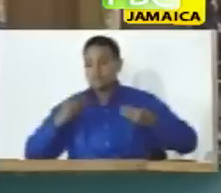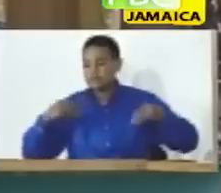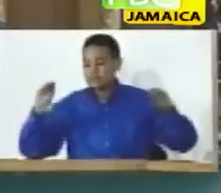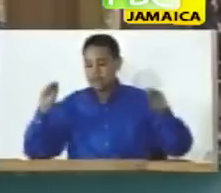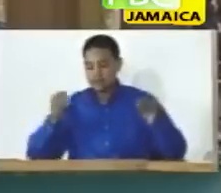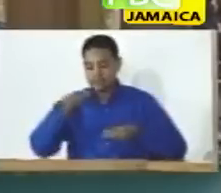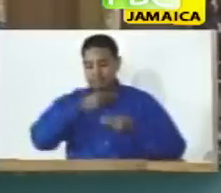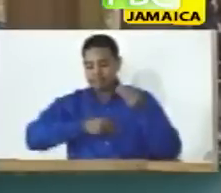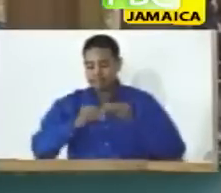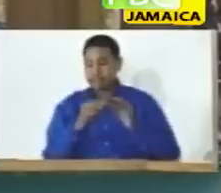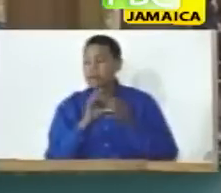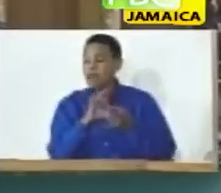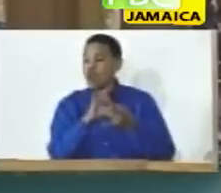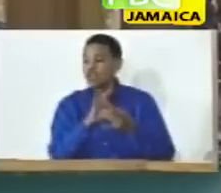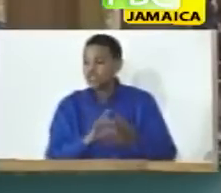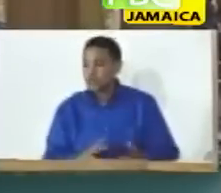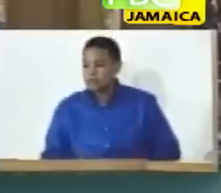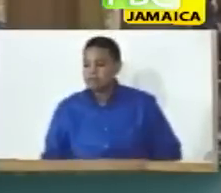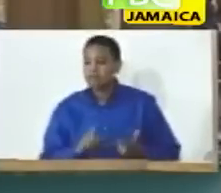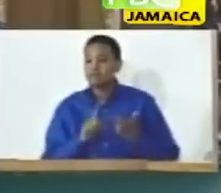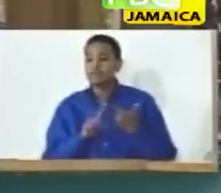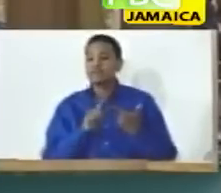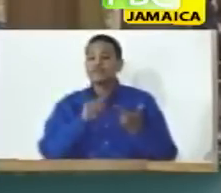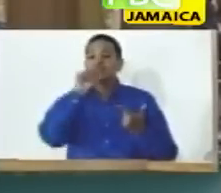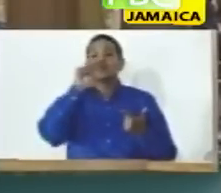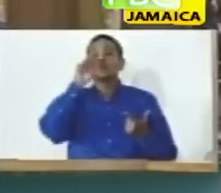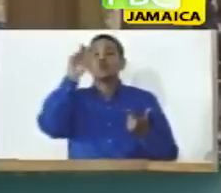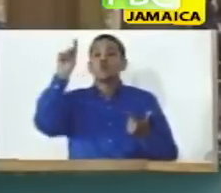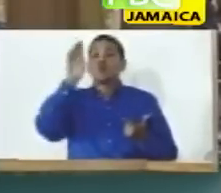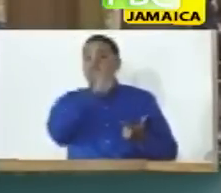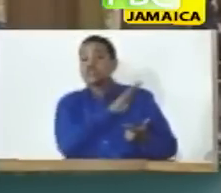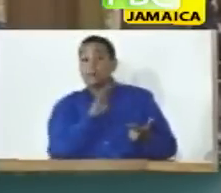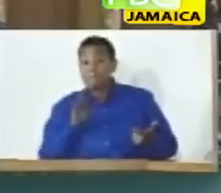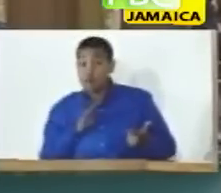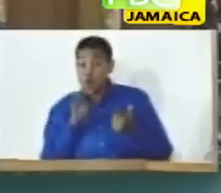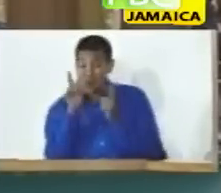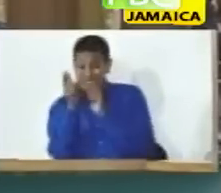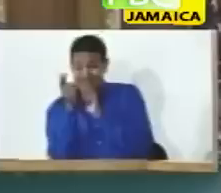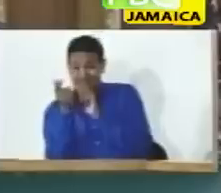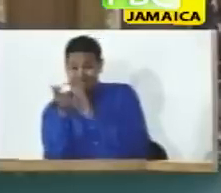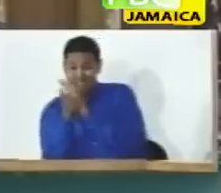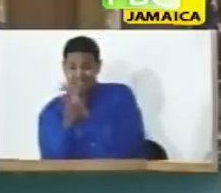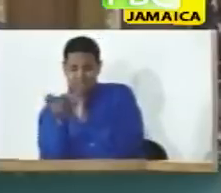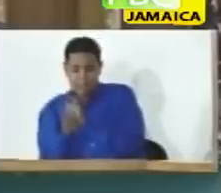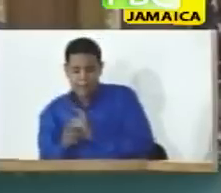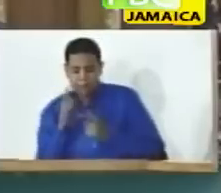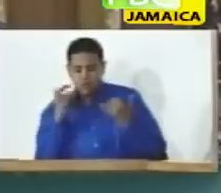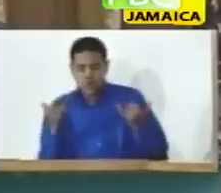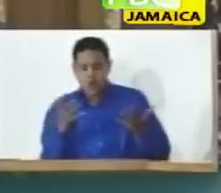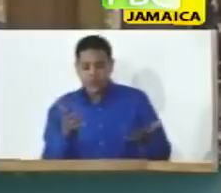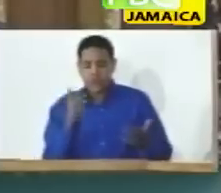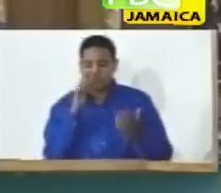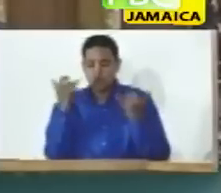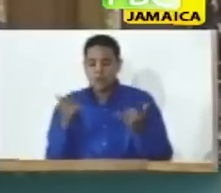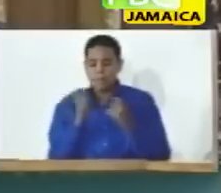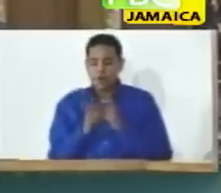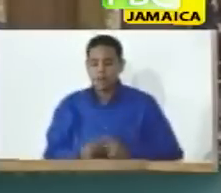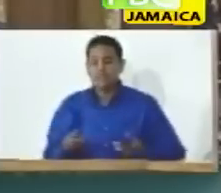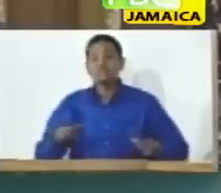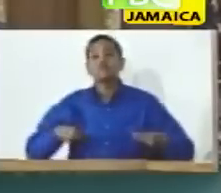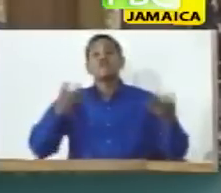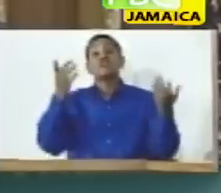partnerships. The Tourist Board Act amendments are designed to modernize its provisions